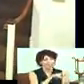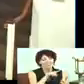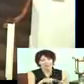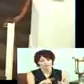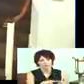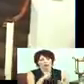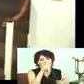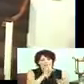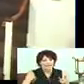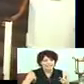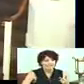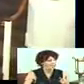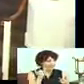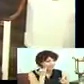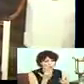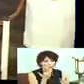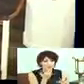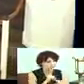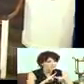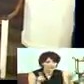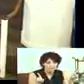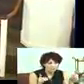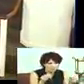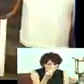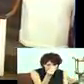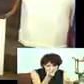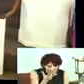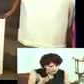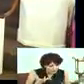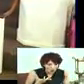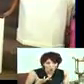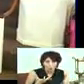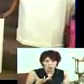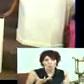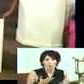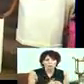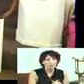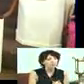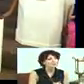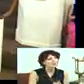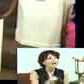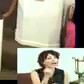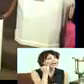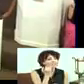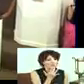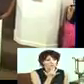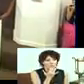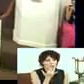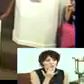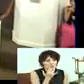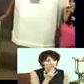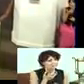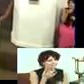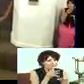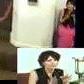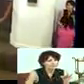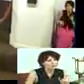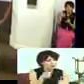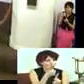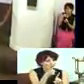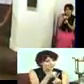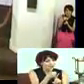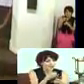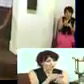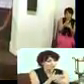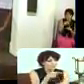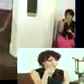want that different in any way, please let your server know. If you also want to have just the elements yourself, just between